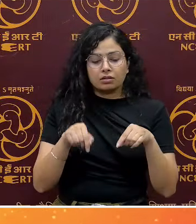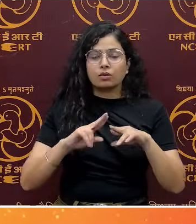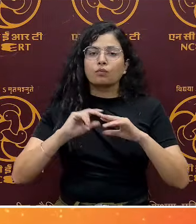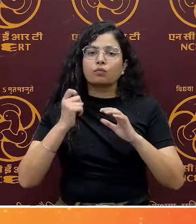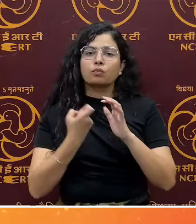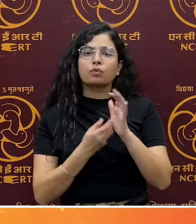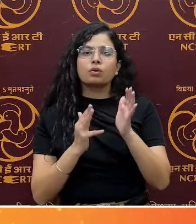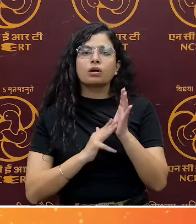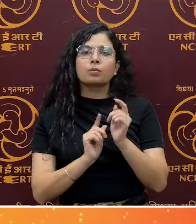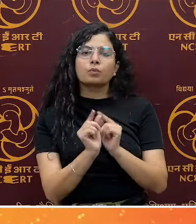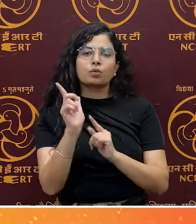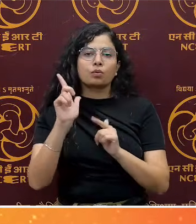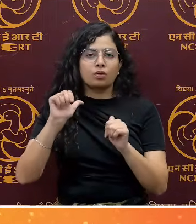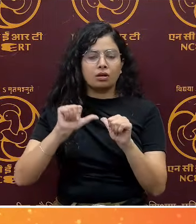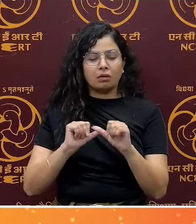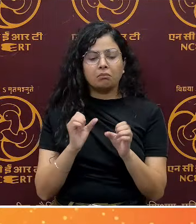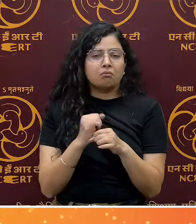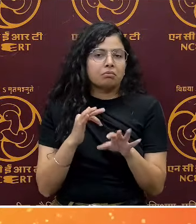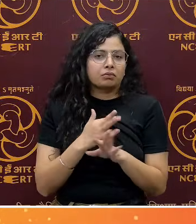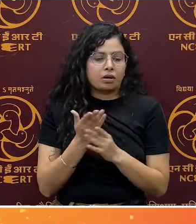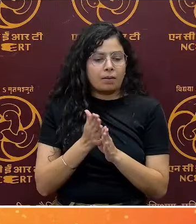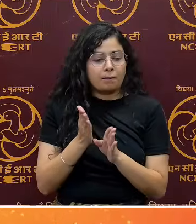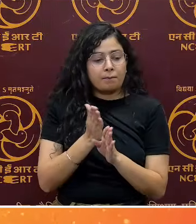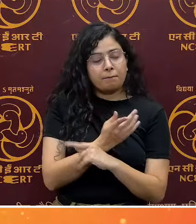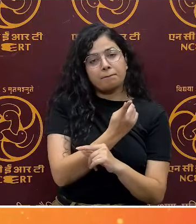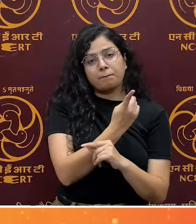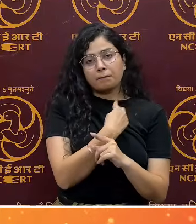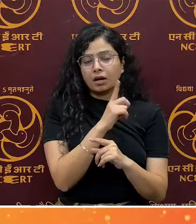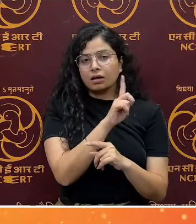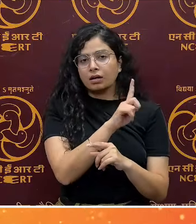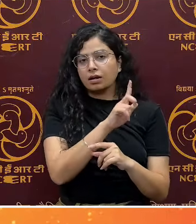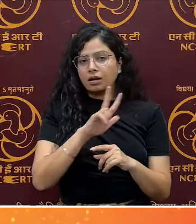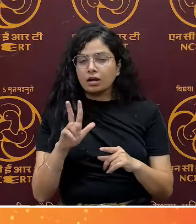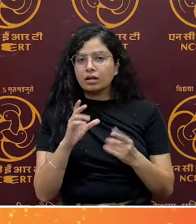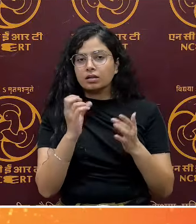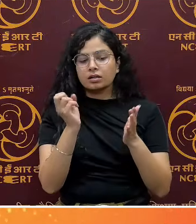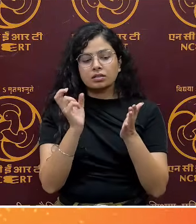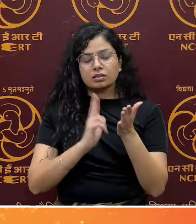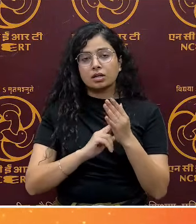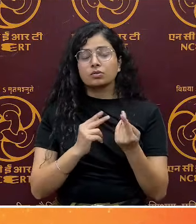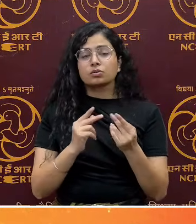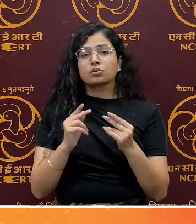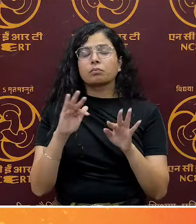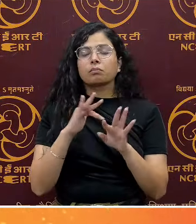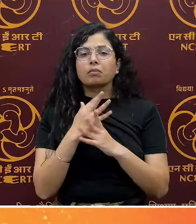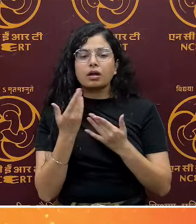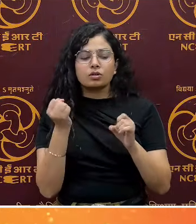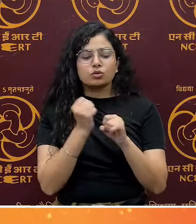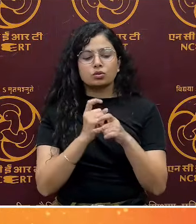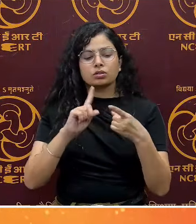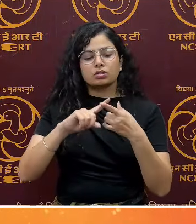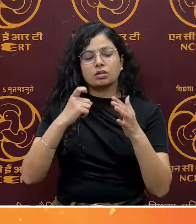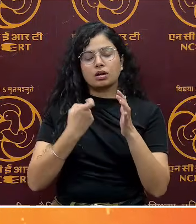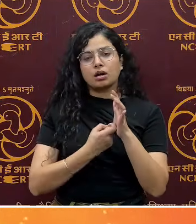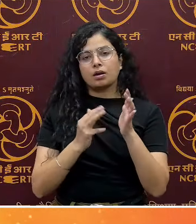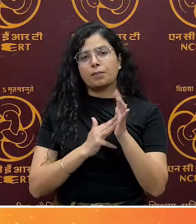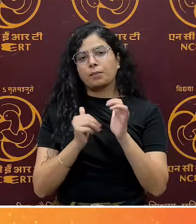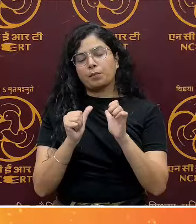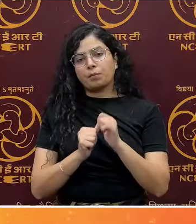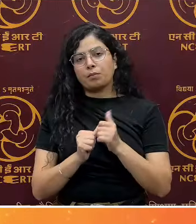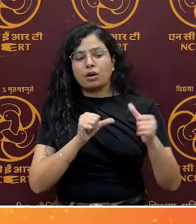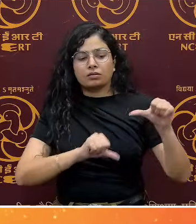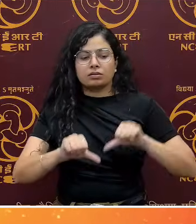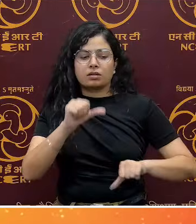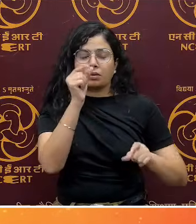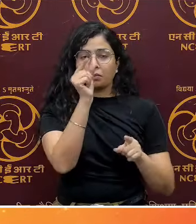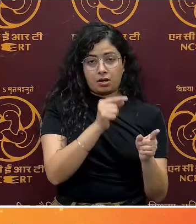This formula was given in the early 18th century by a German scientist, Friedrich Gauss, who